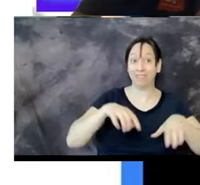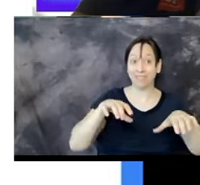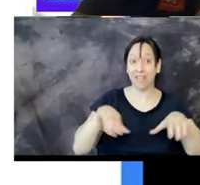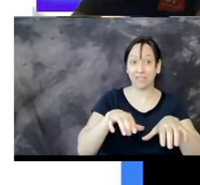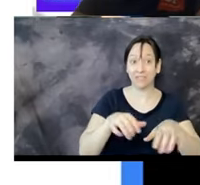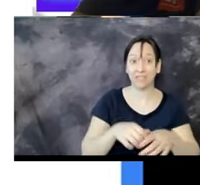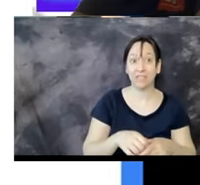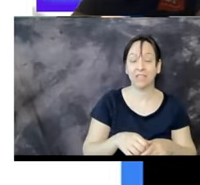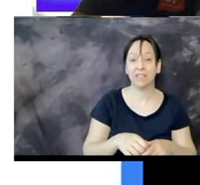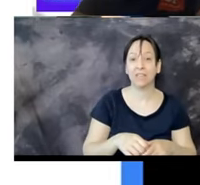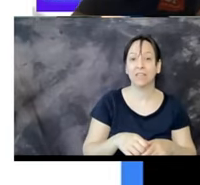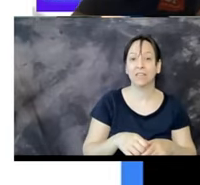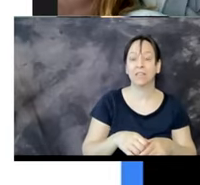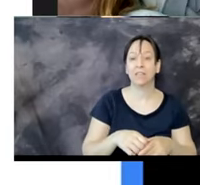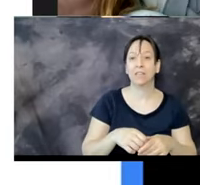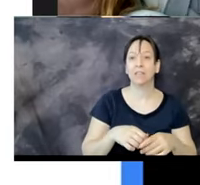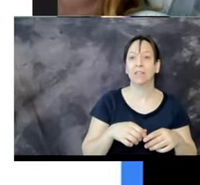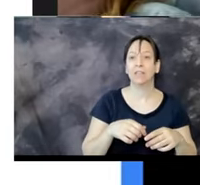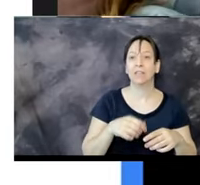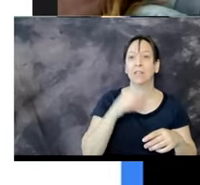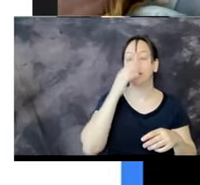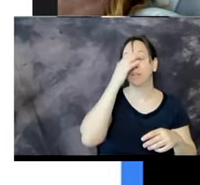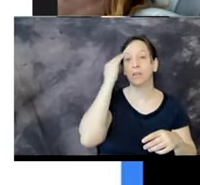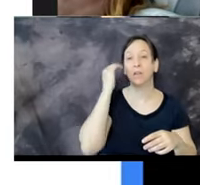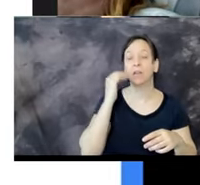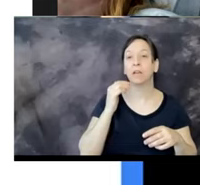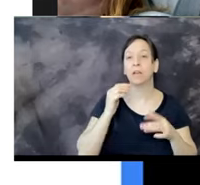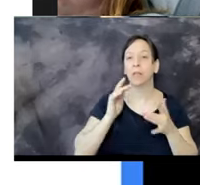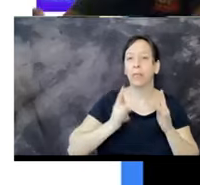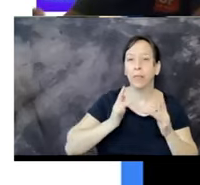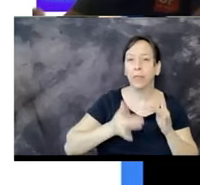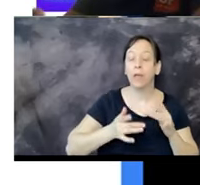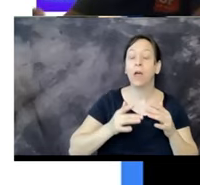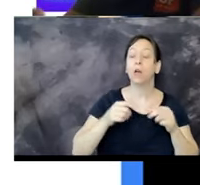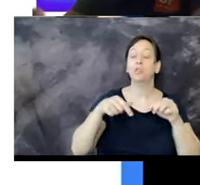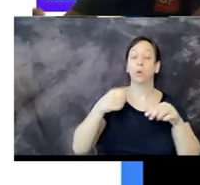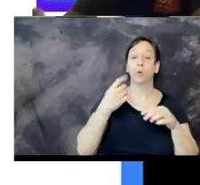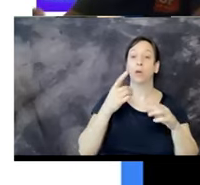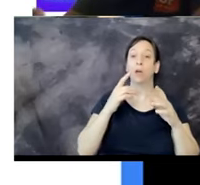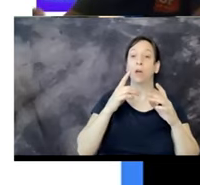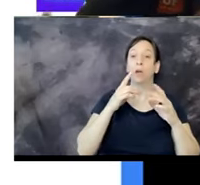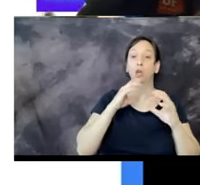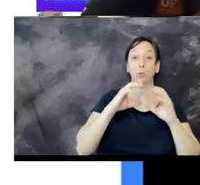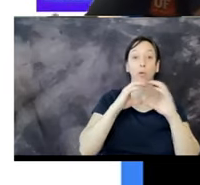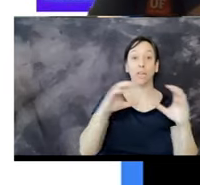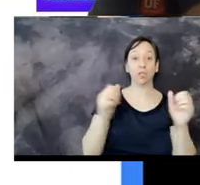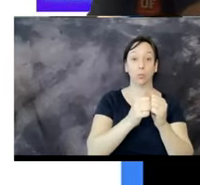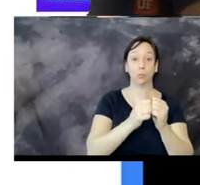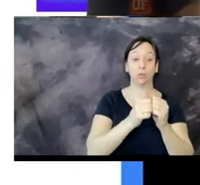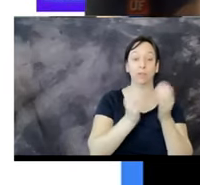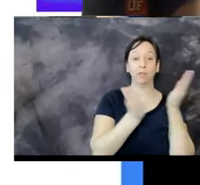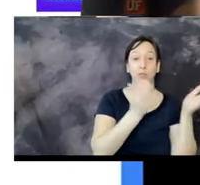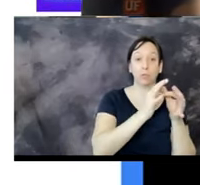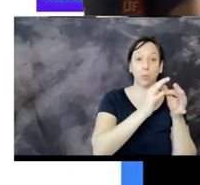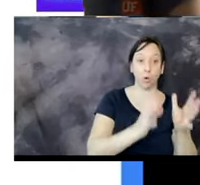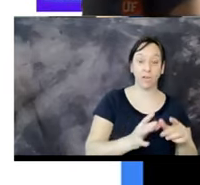looking at creating communication with service coordinators, things that could come out of that, what are some of